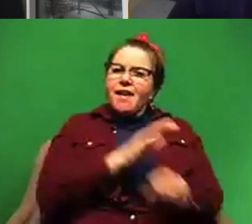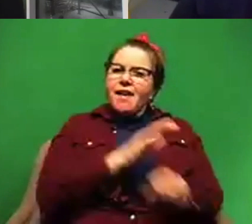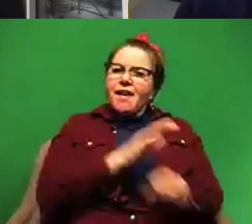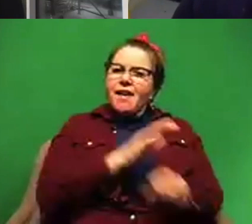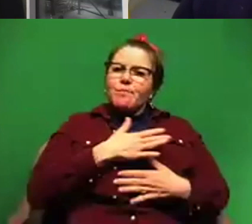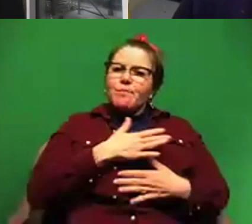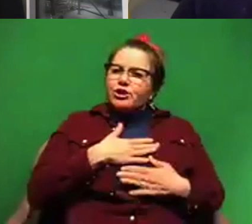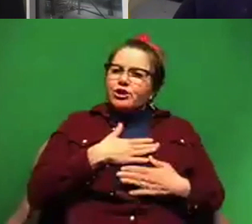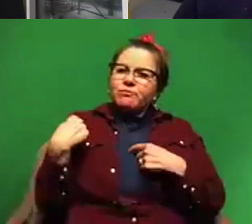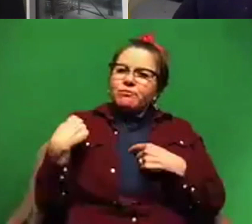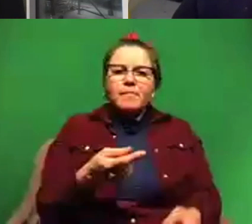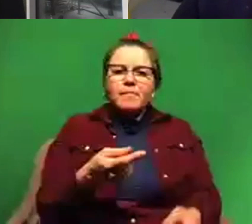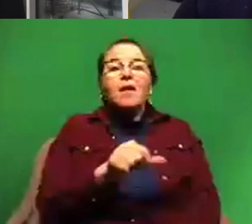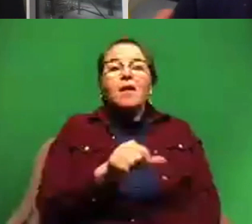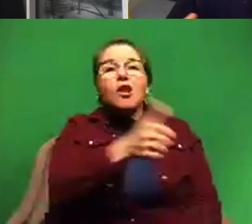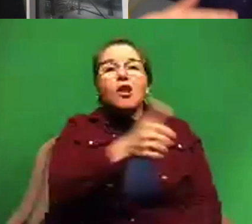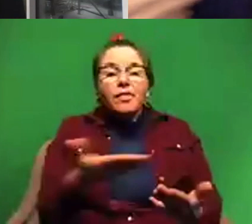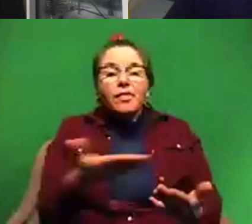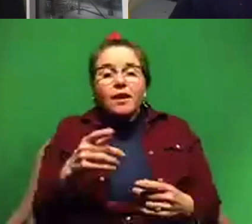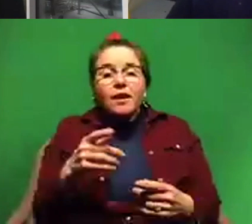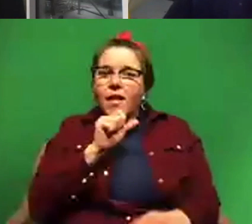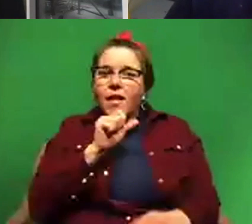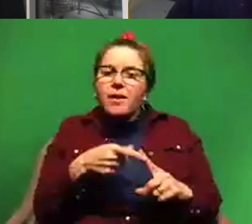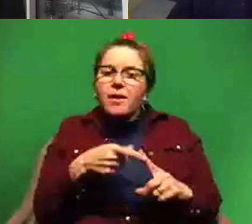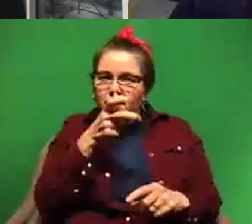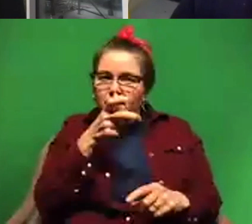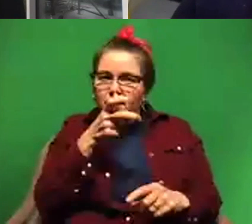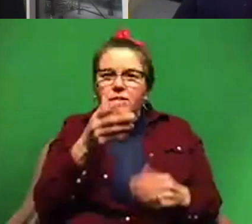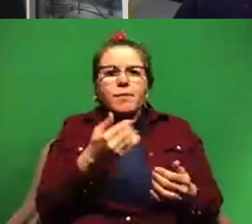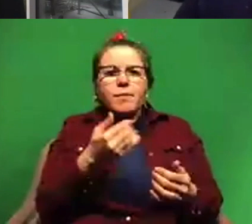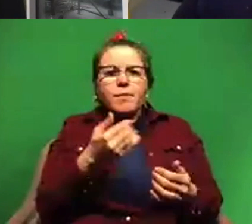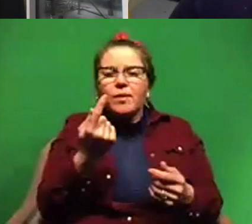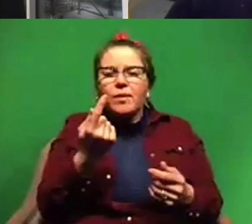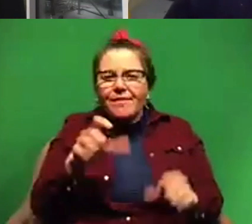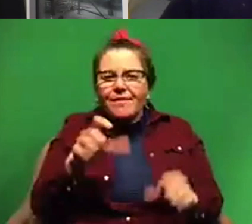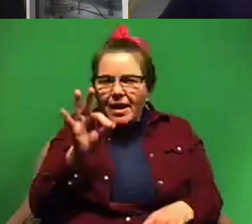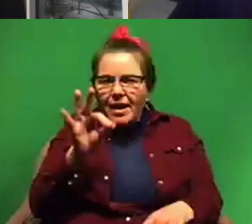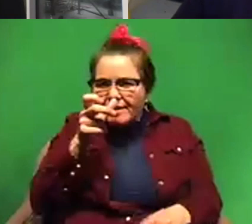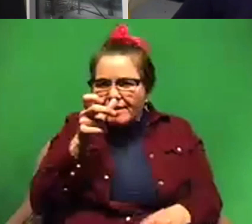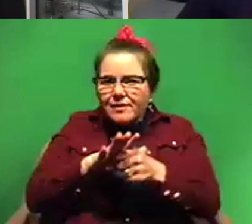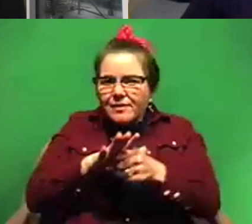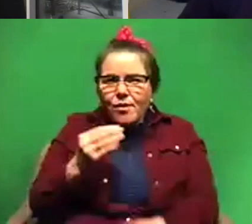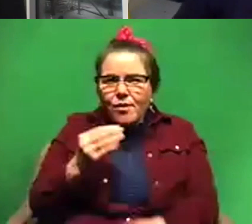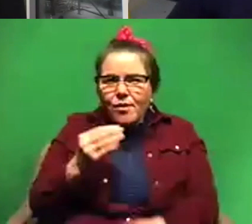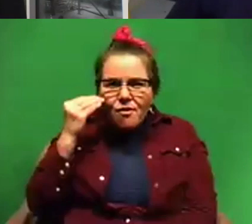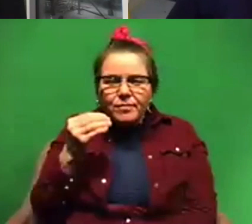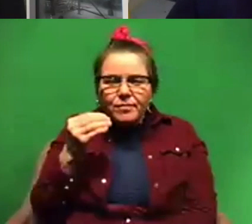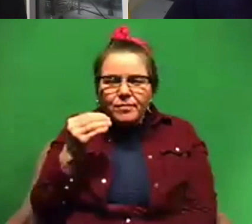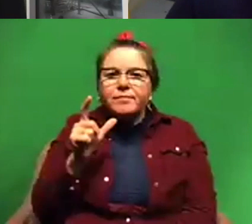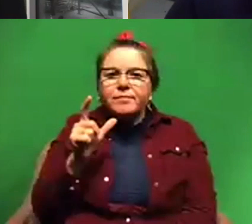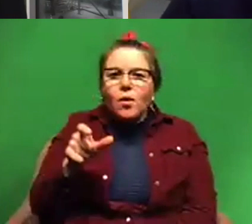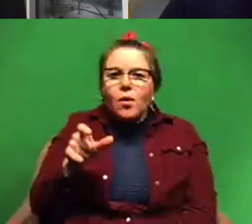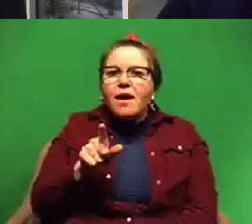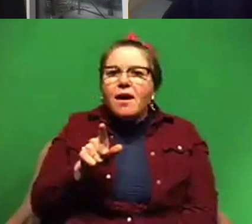And another thing that I really like about them is that almost anybody can find insects where they live. Like, you don't have to